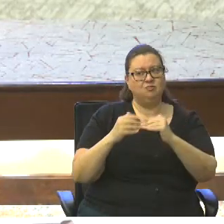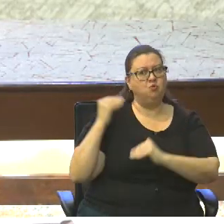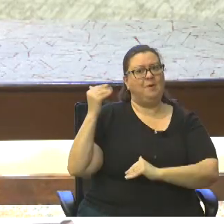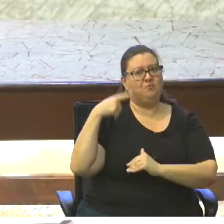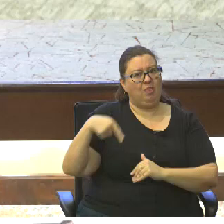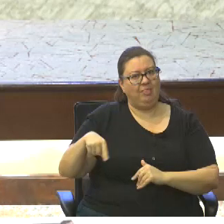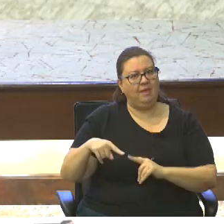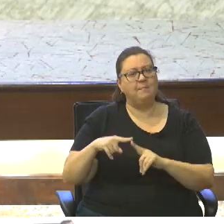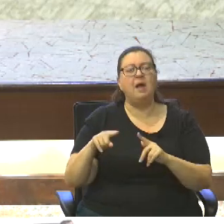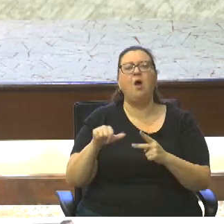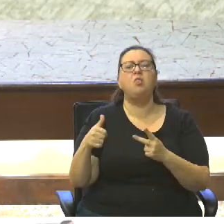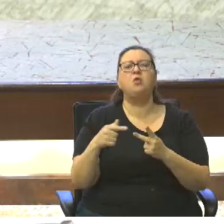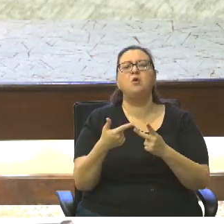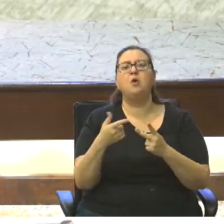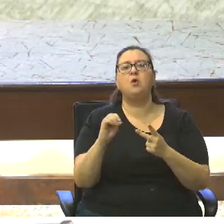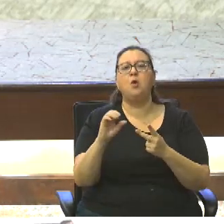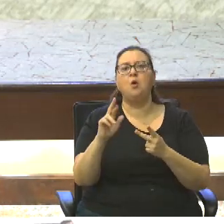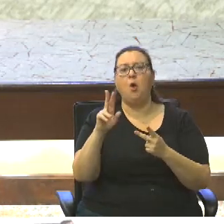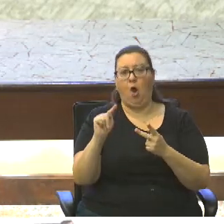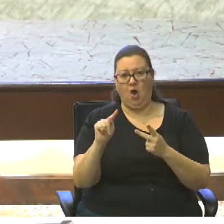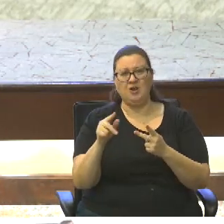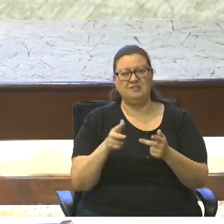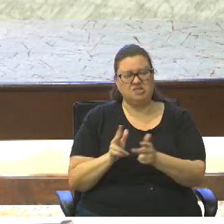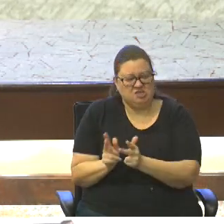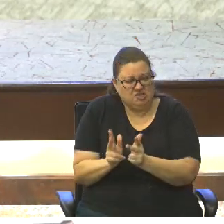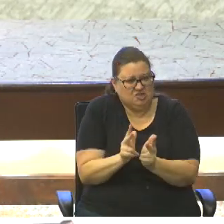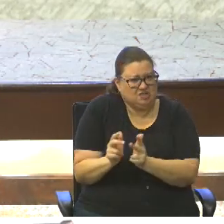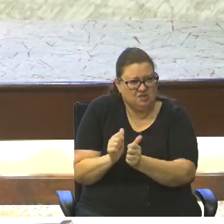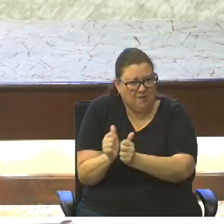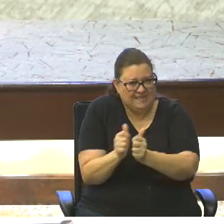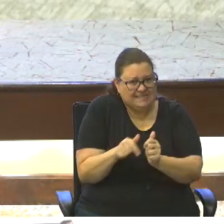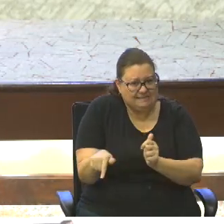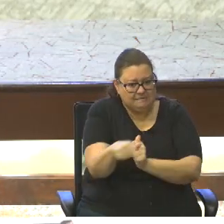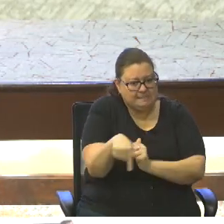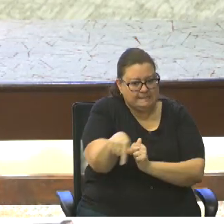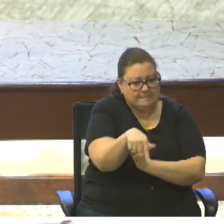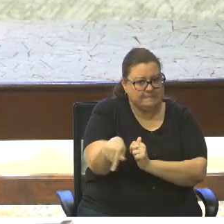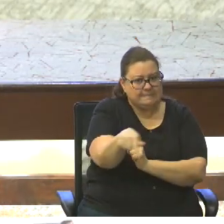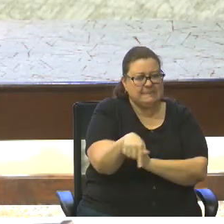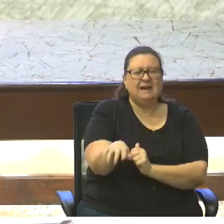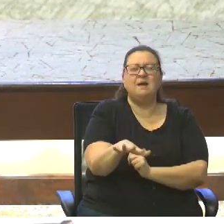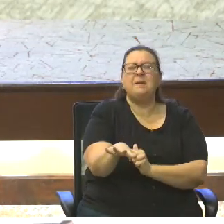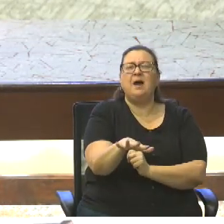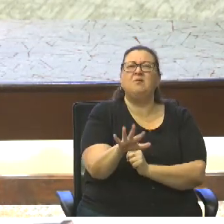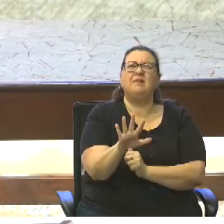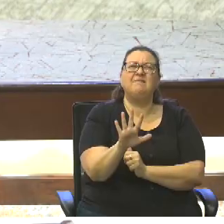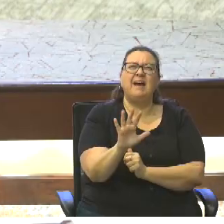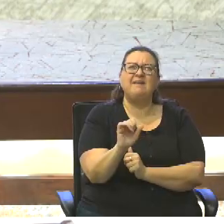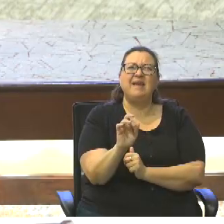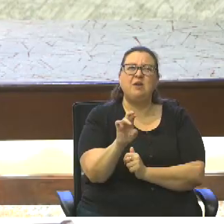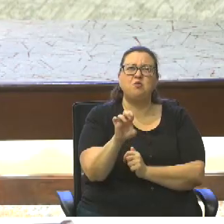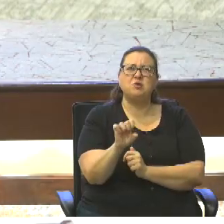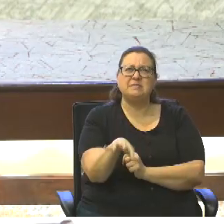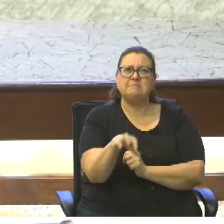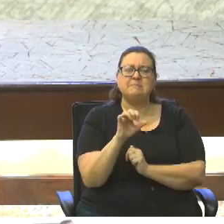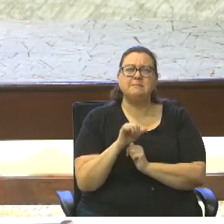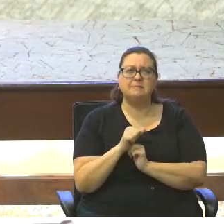is Hot Cart, the go-kart track that's out there. Occupies about a little over 5 acres of